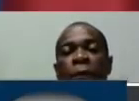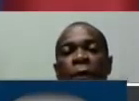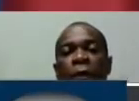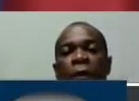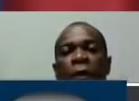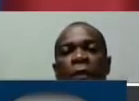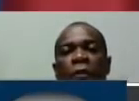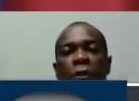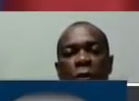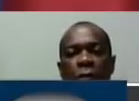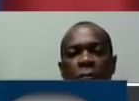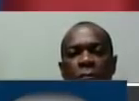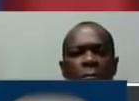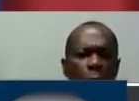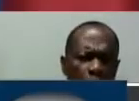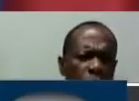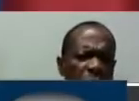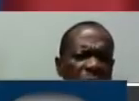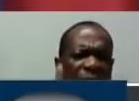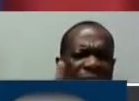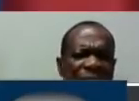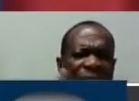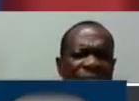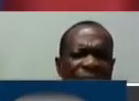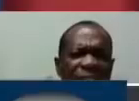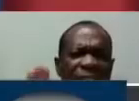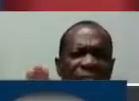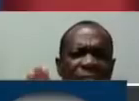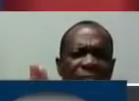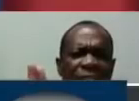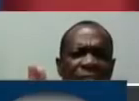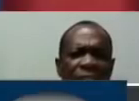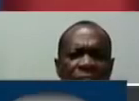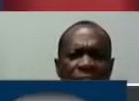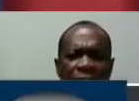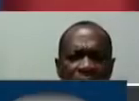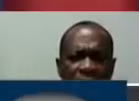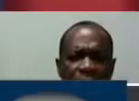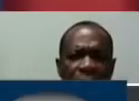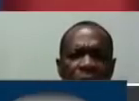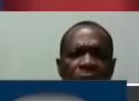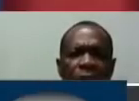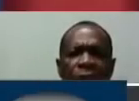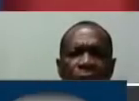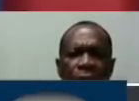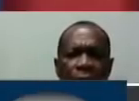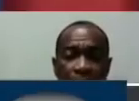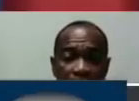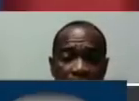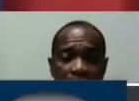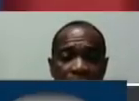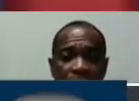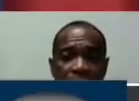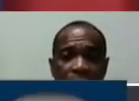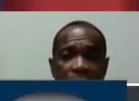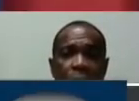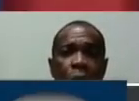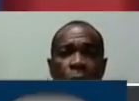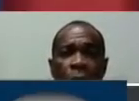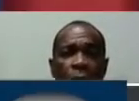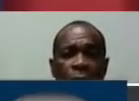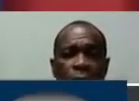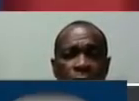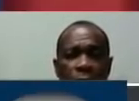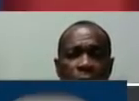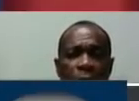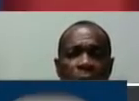BizLink website. There's going to be a portal there. Prior to going onto the website, you will need to have available with you your